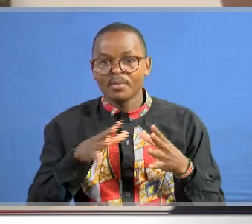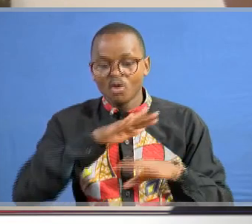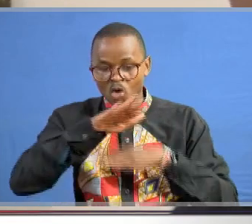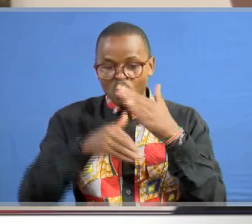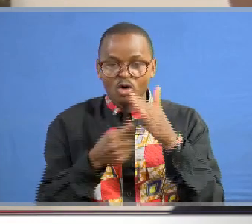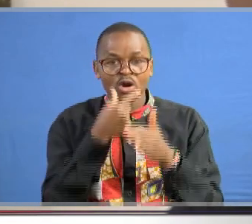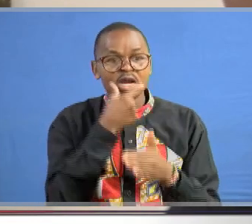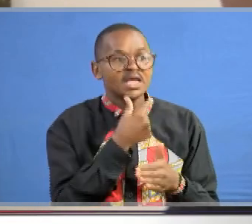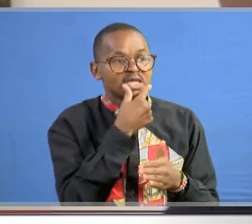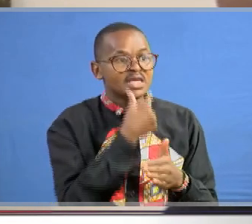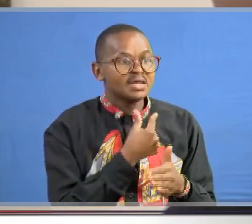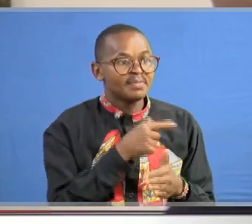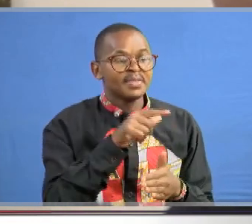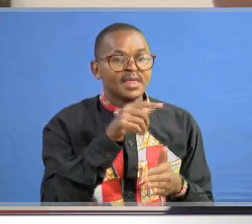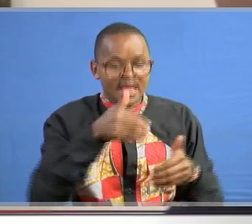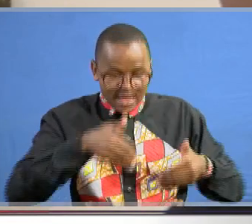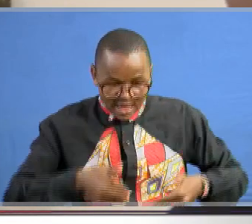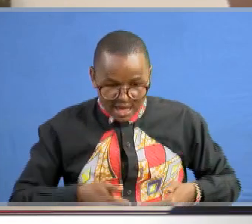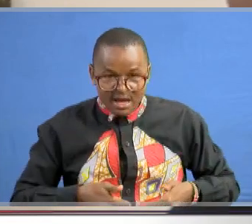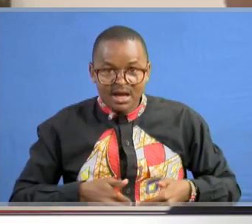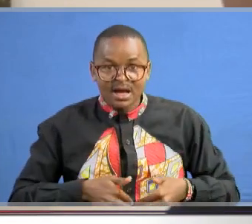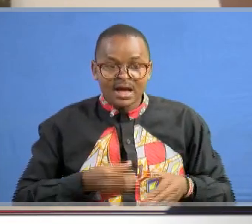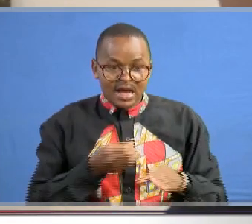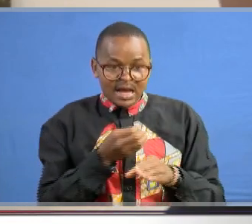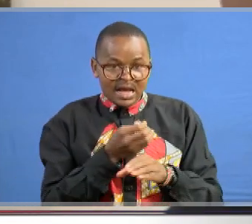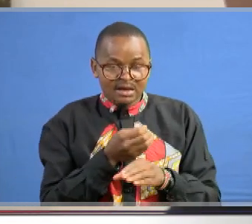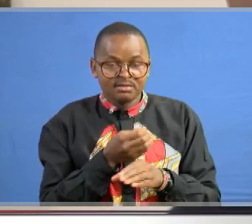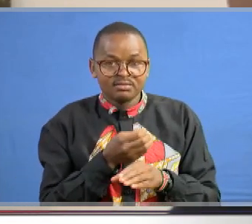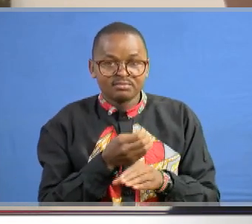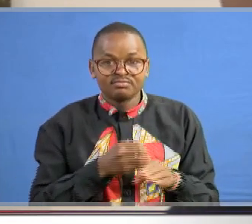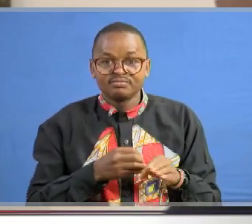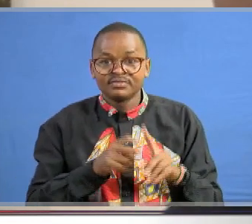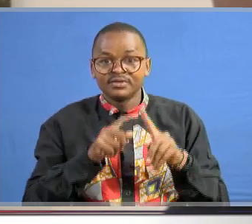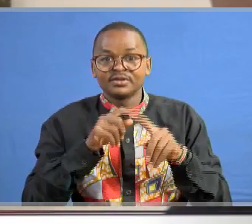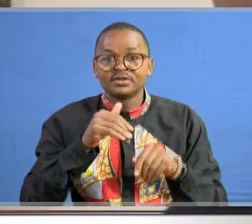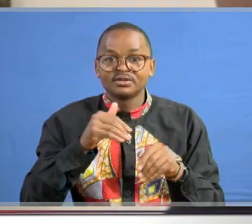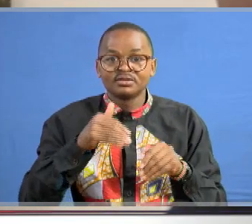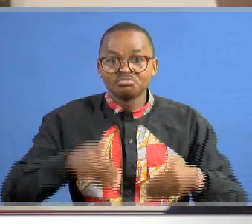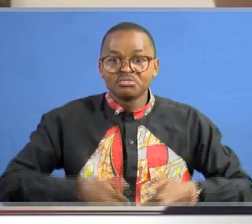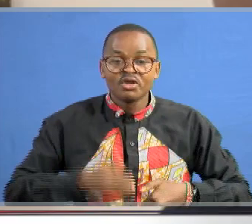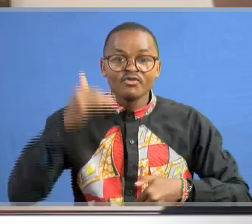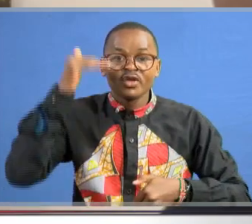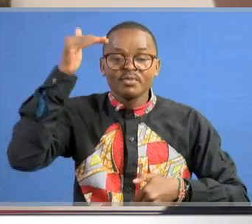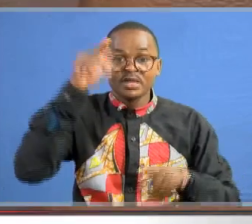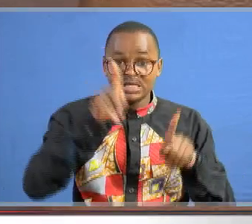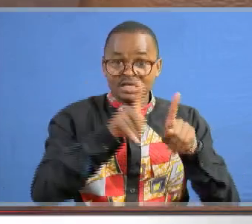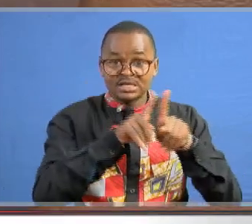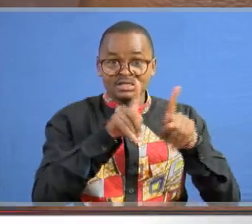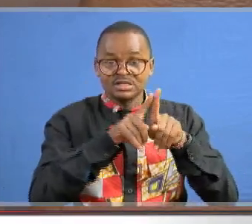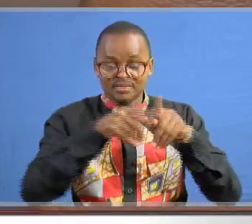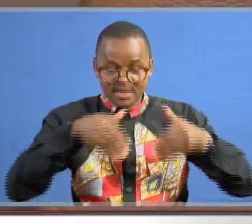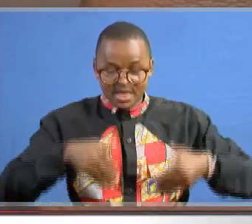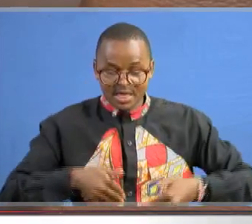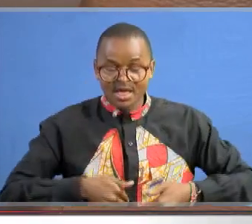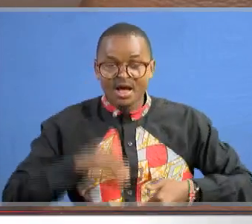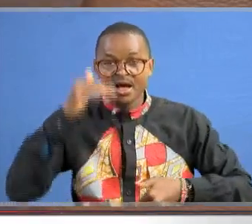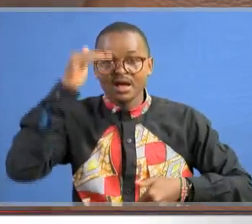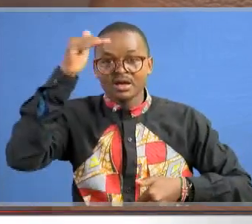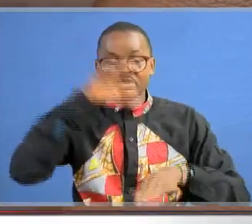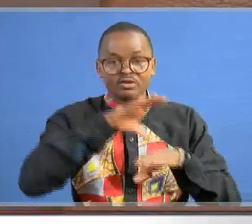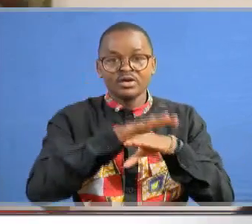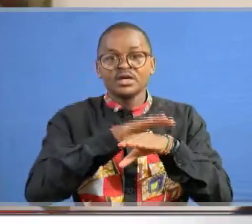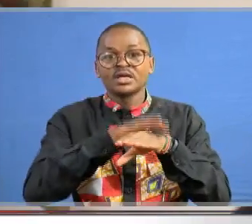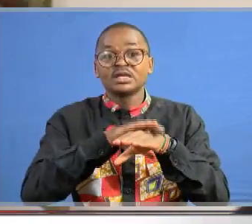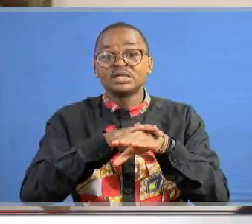ages. Very young children can suffer from depression. Teenagers do suffer from depression. Young adults do suffer from